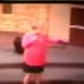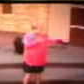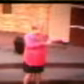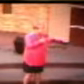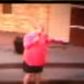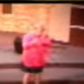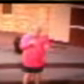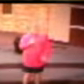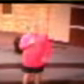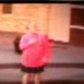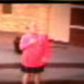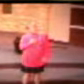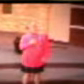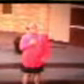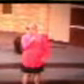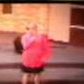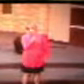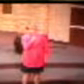the prophet,